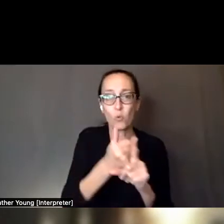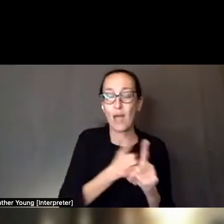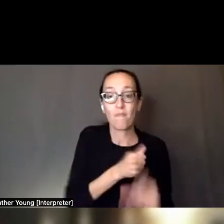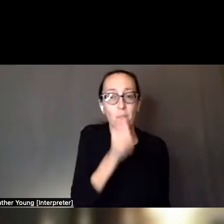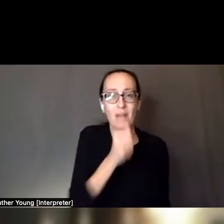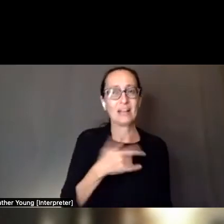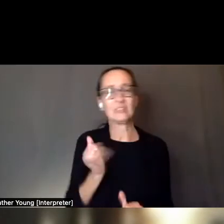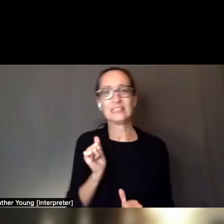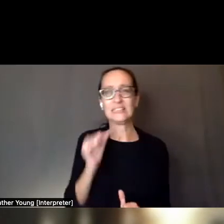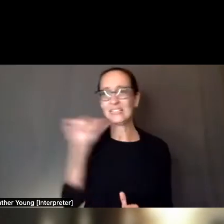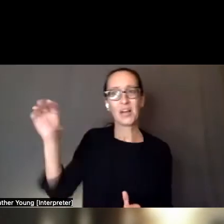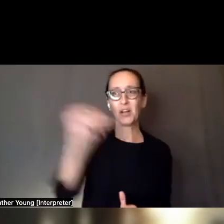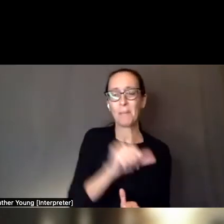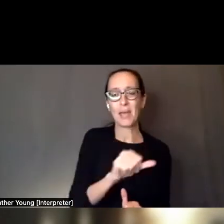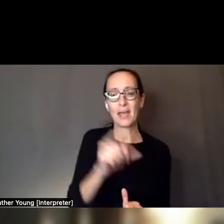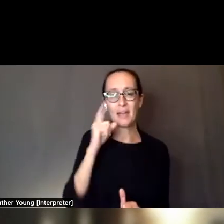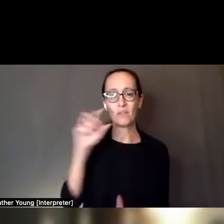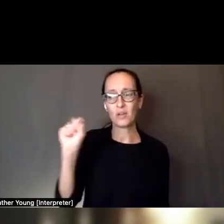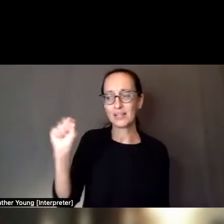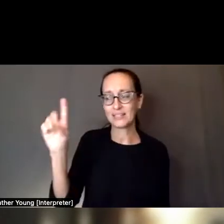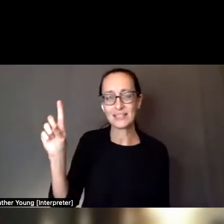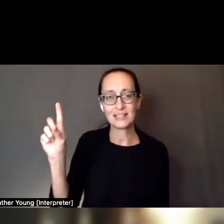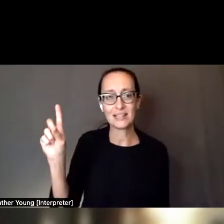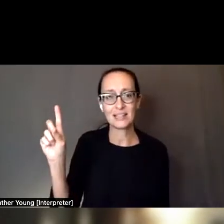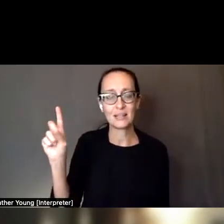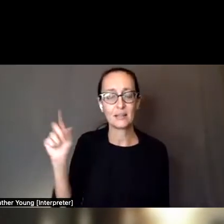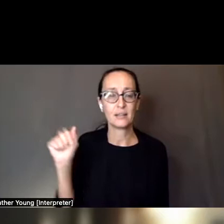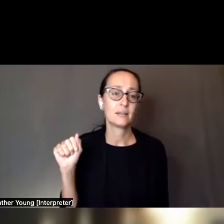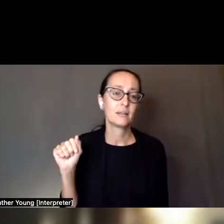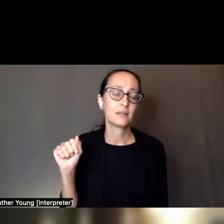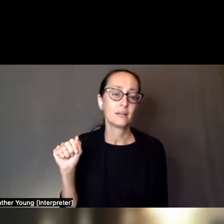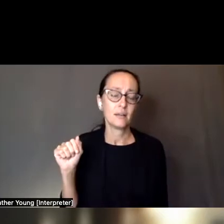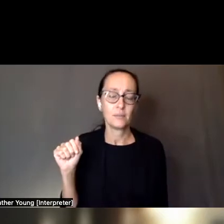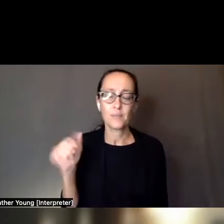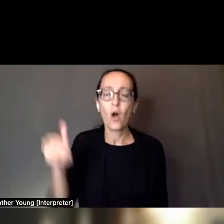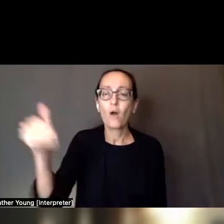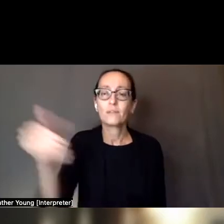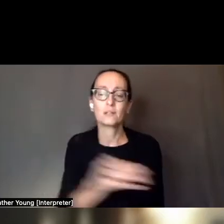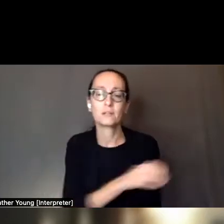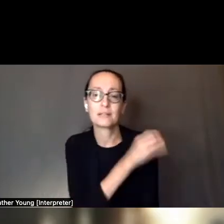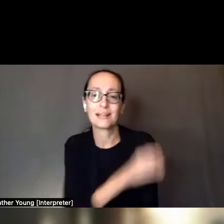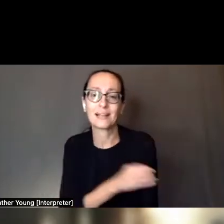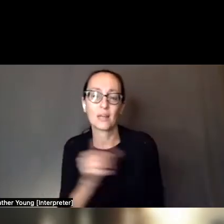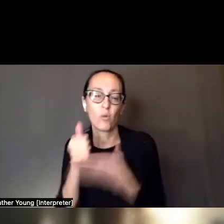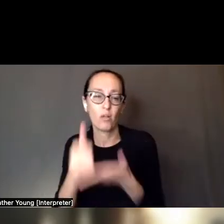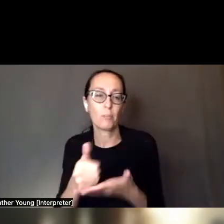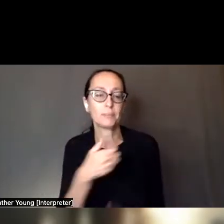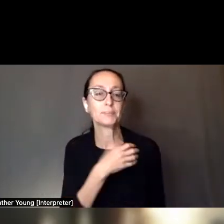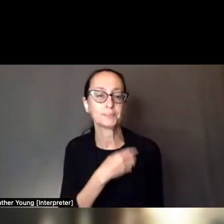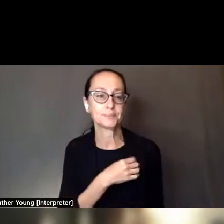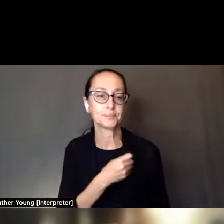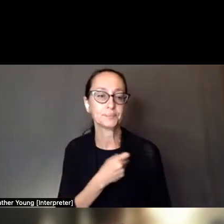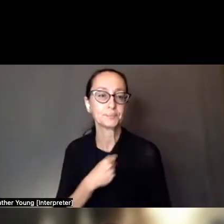pay for SSD. Very often the clinic can help you move through that. So sometimes we've